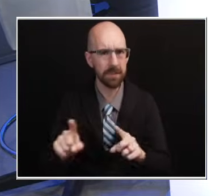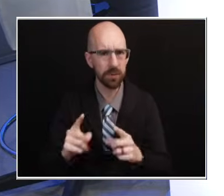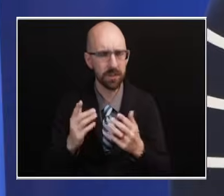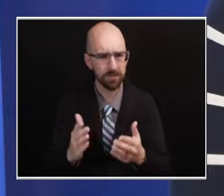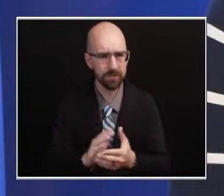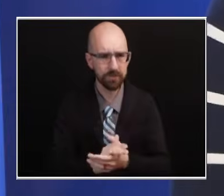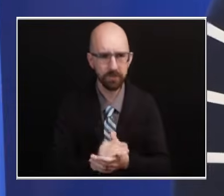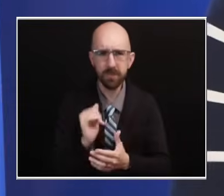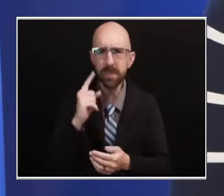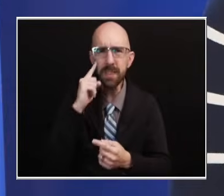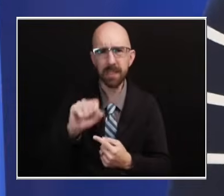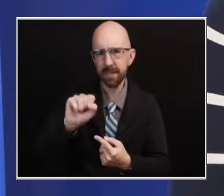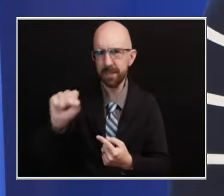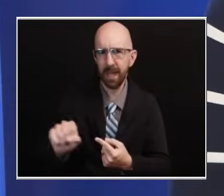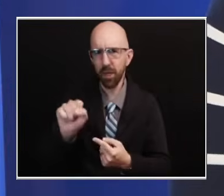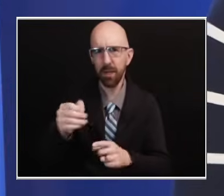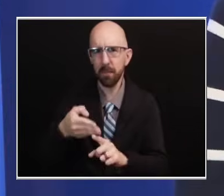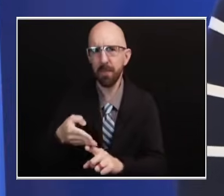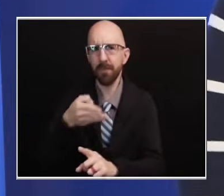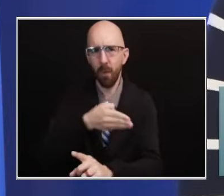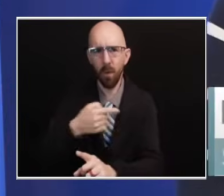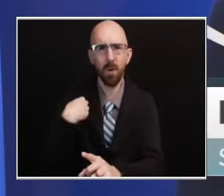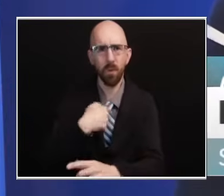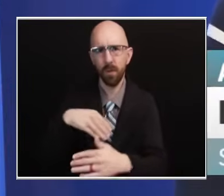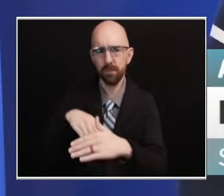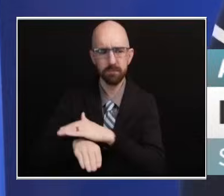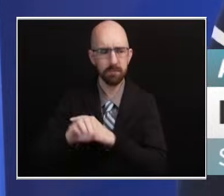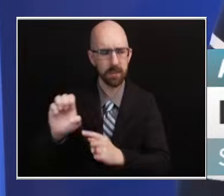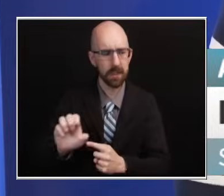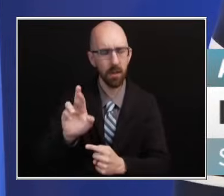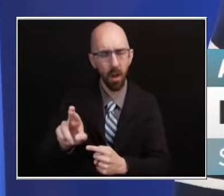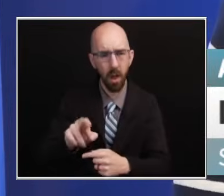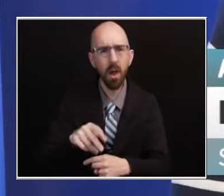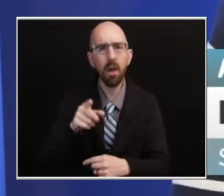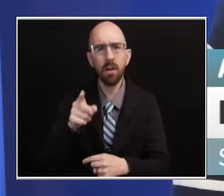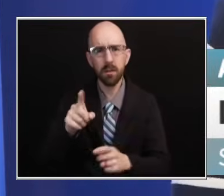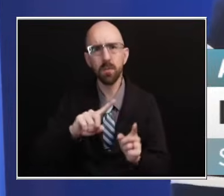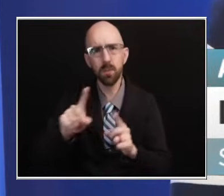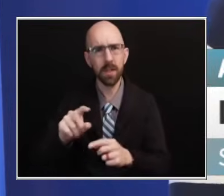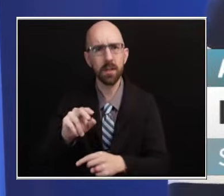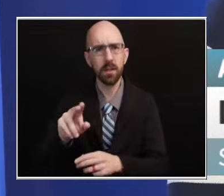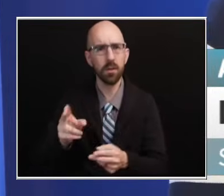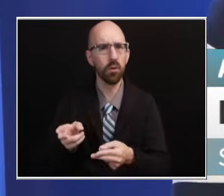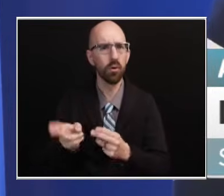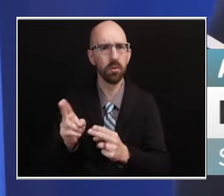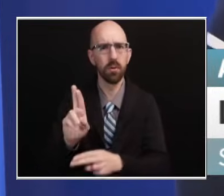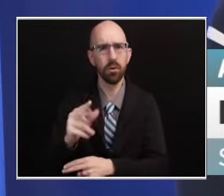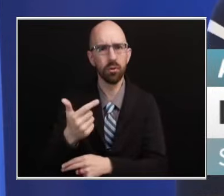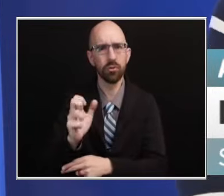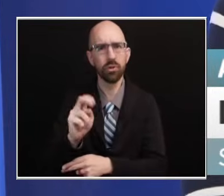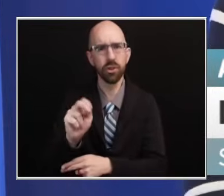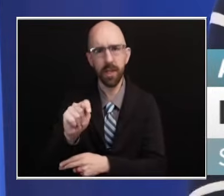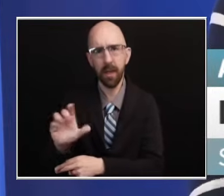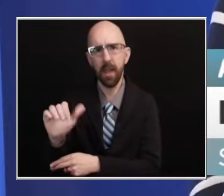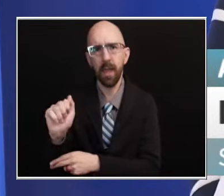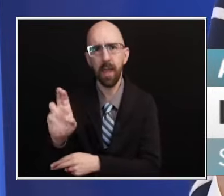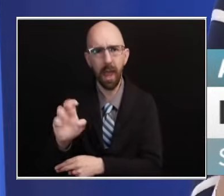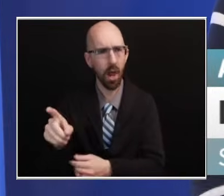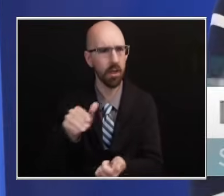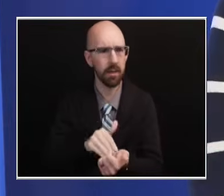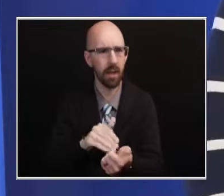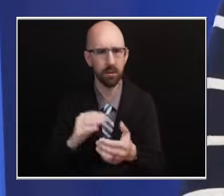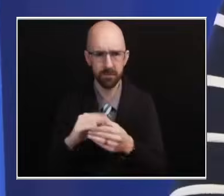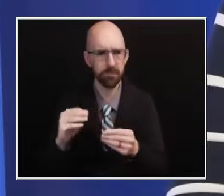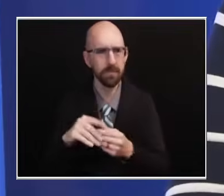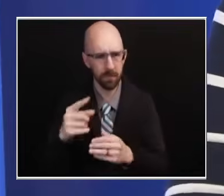Saturday before we took him into the ER, we had gone to urgent care, and that's when that doctor said, you know, it's like you've been on all